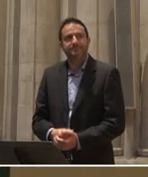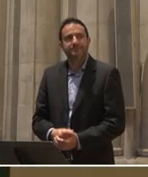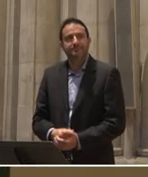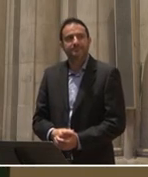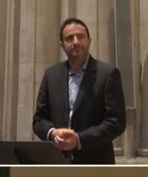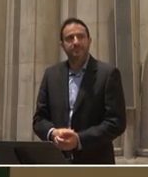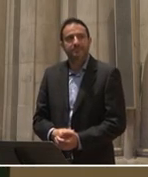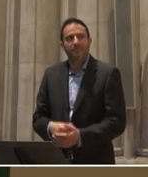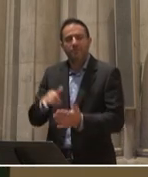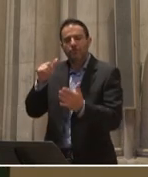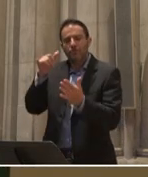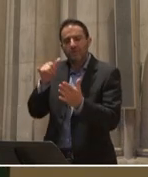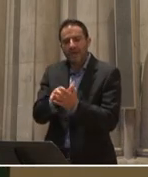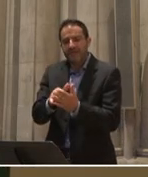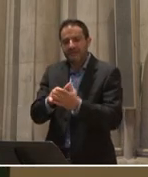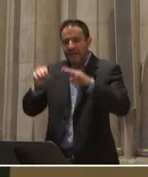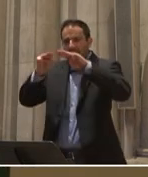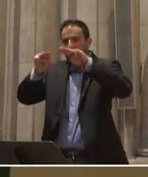So that's the arc.